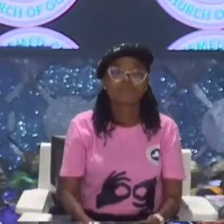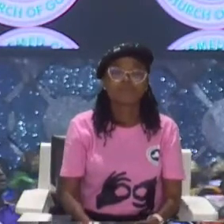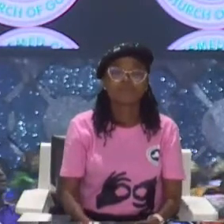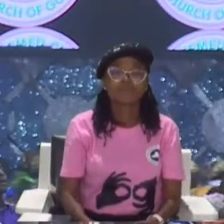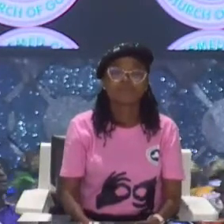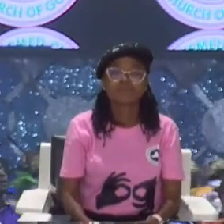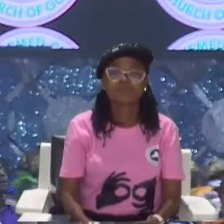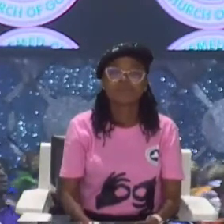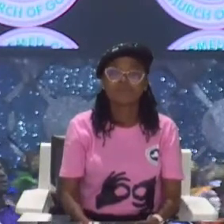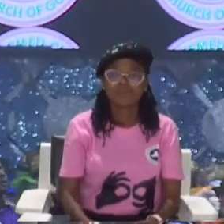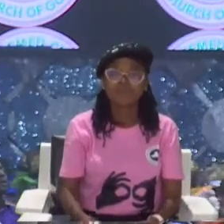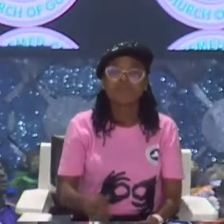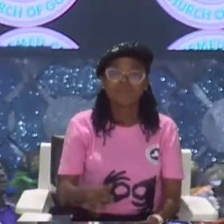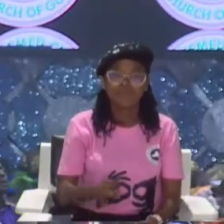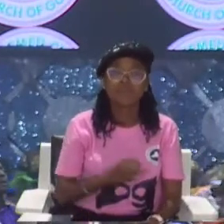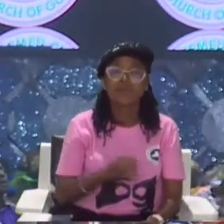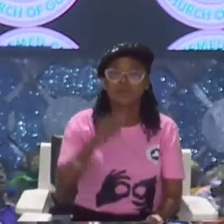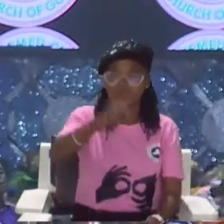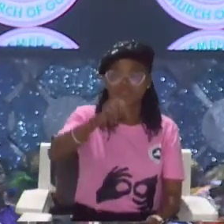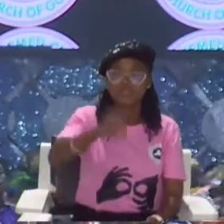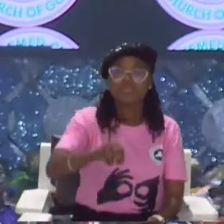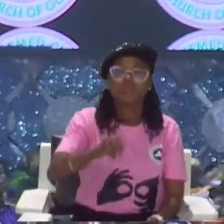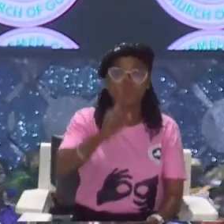I think I'm going to need one.